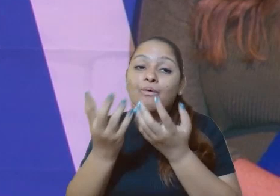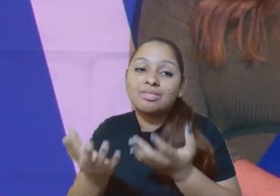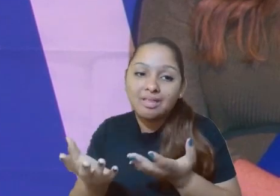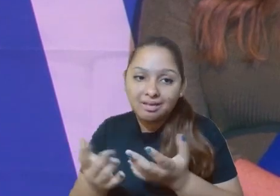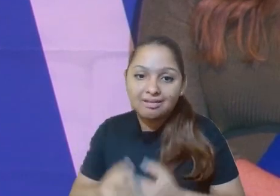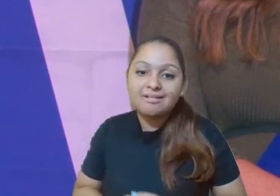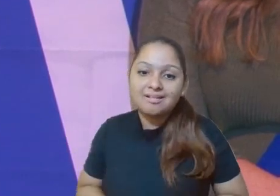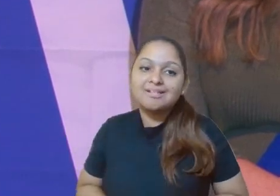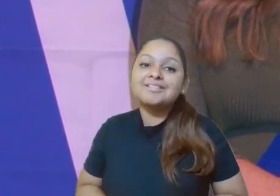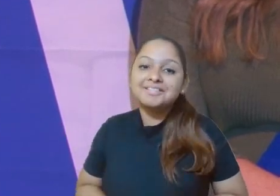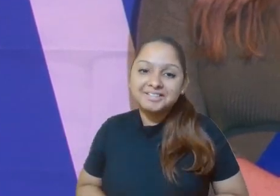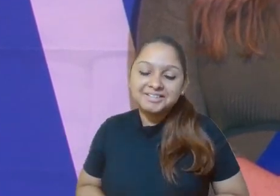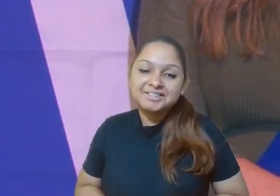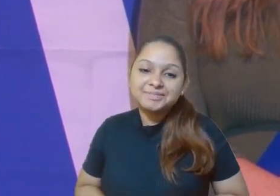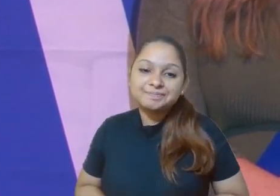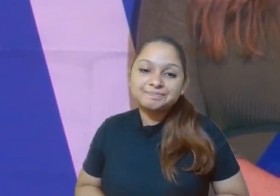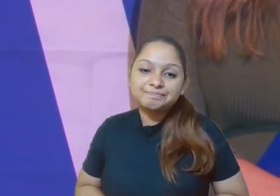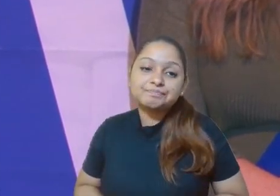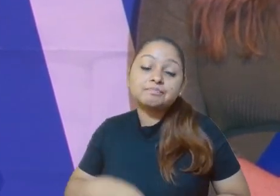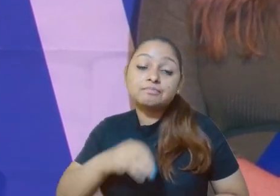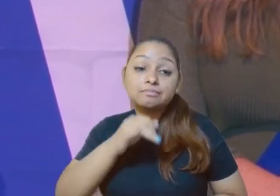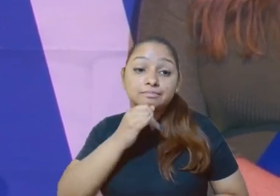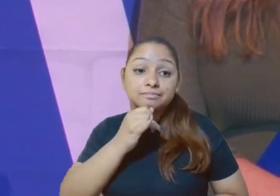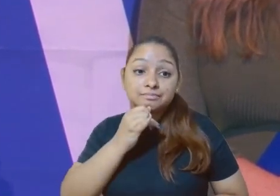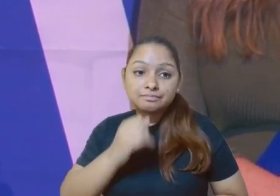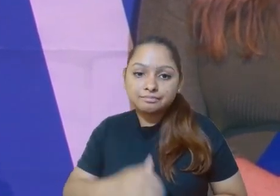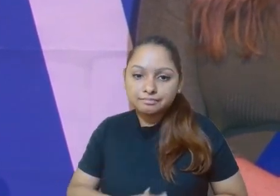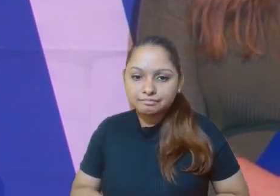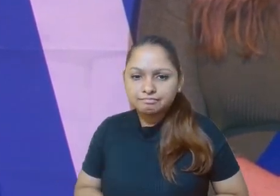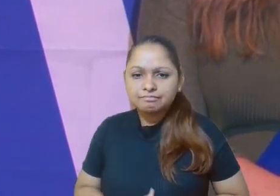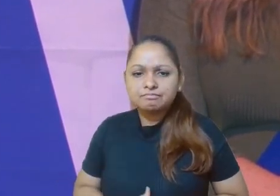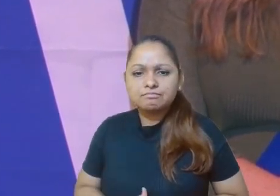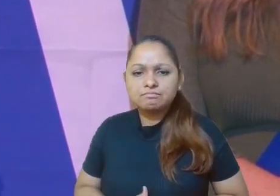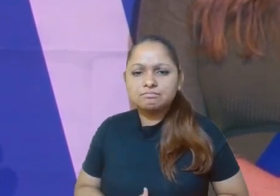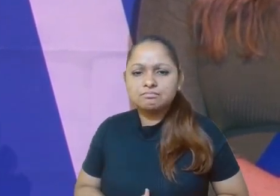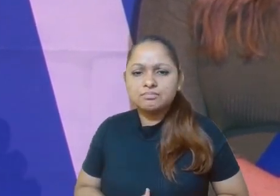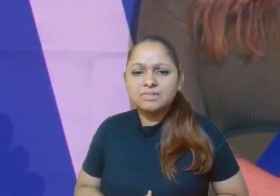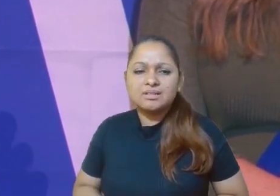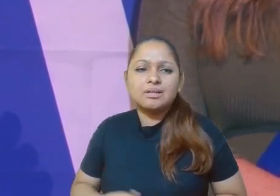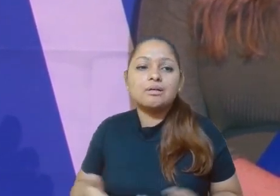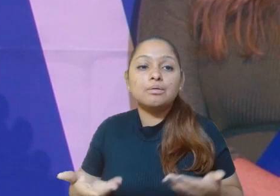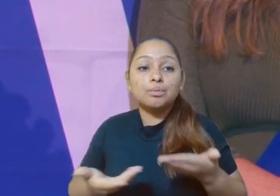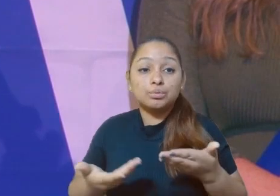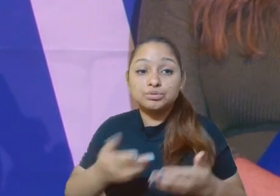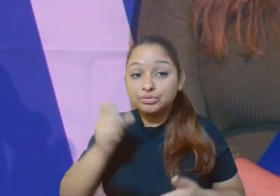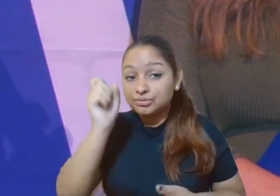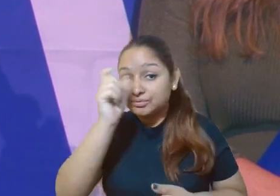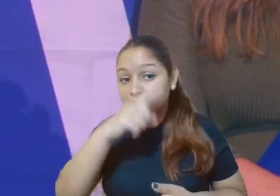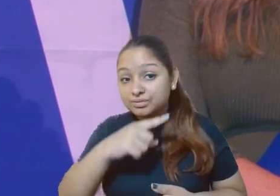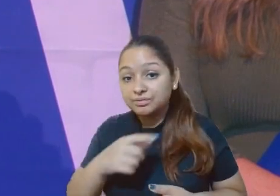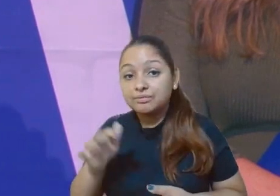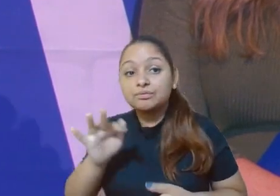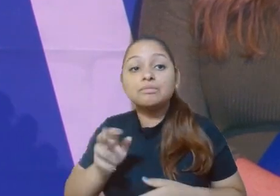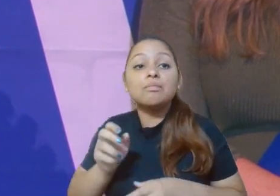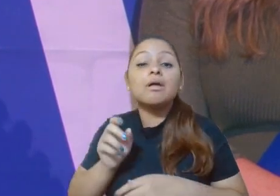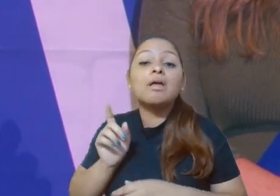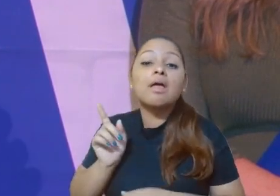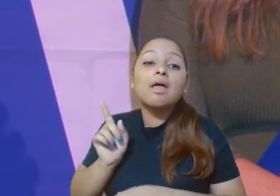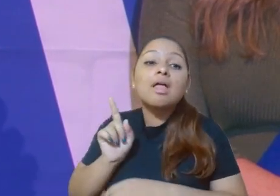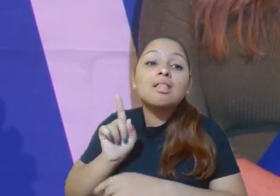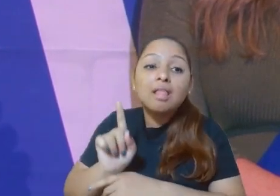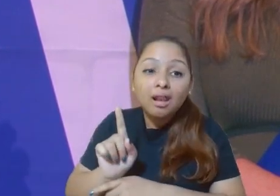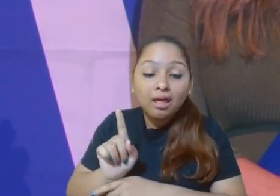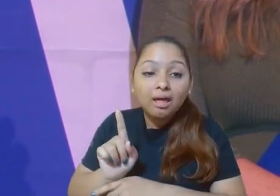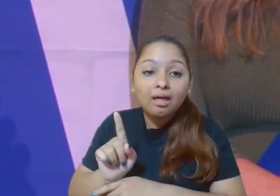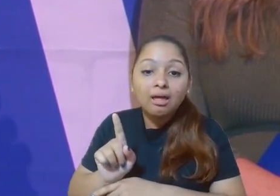this path, this condition, for example, it's difficult to go to university here. You have this problem. To who you talk